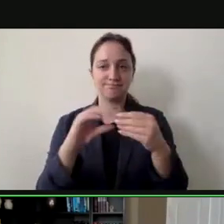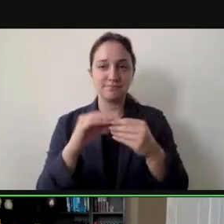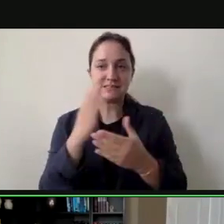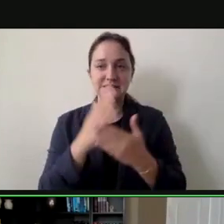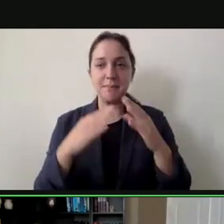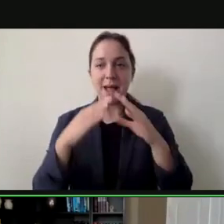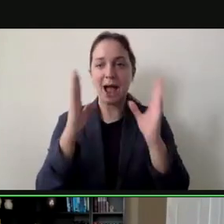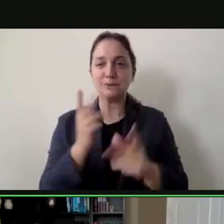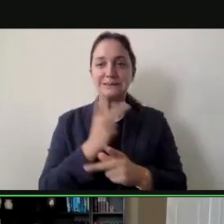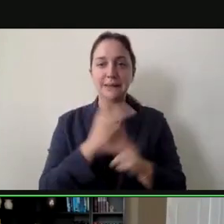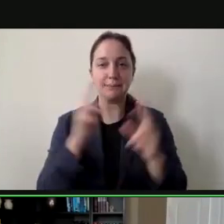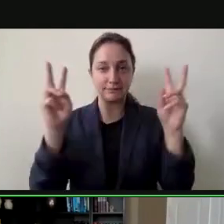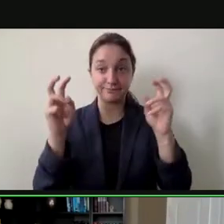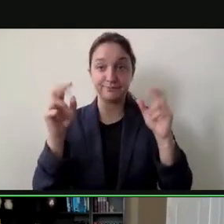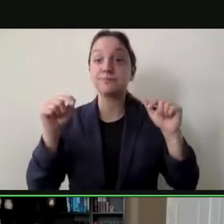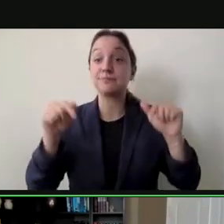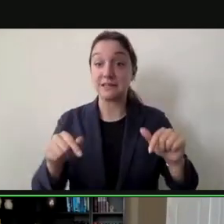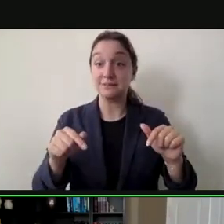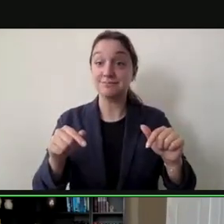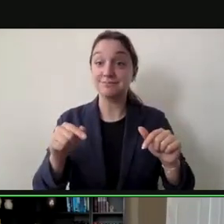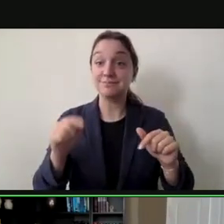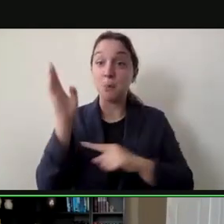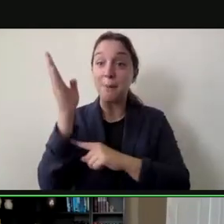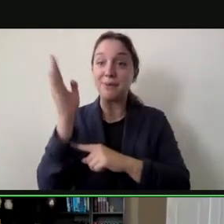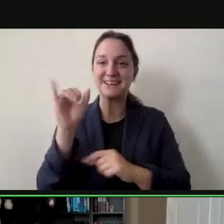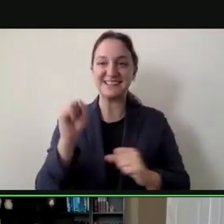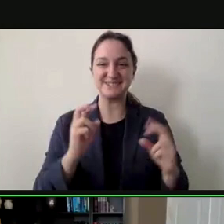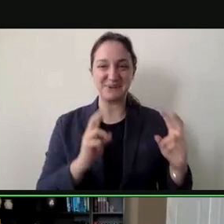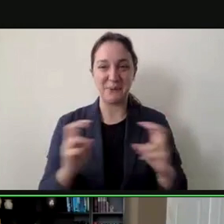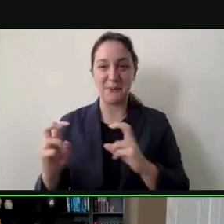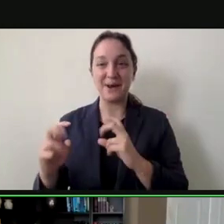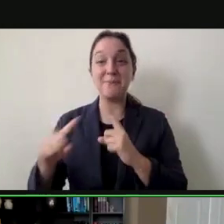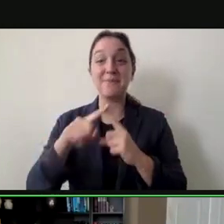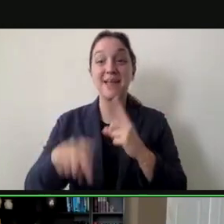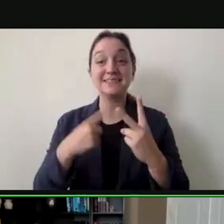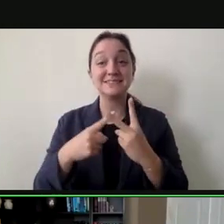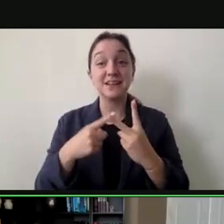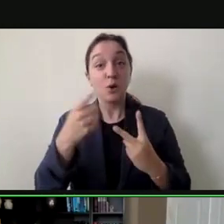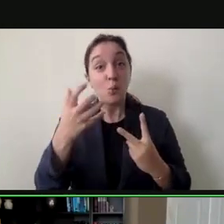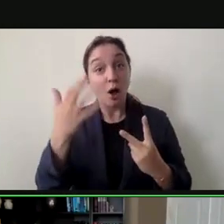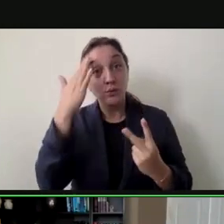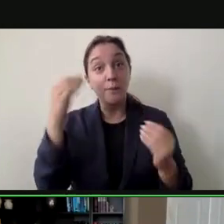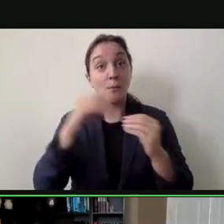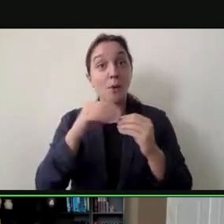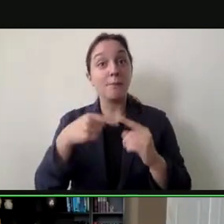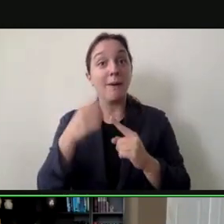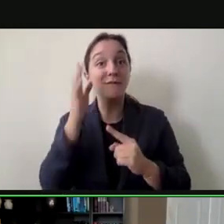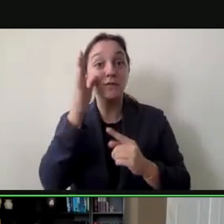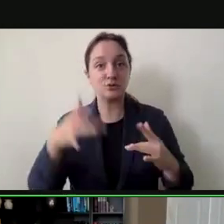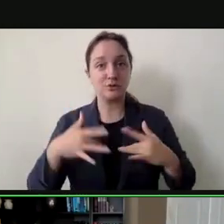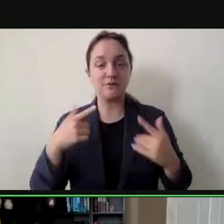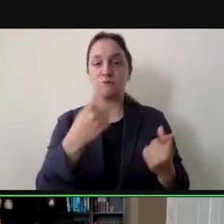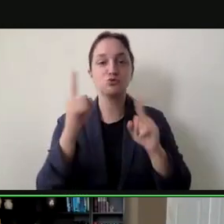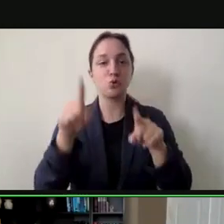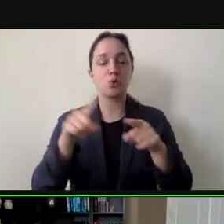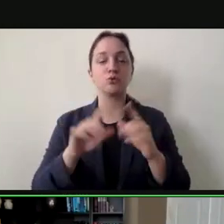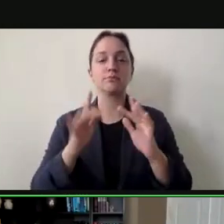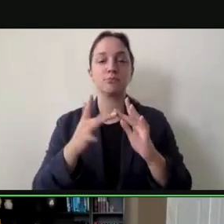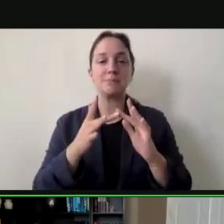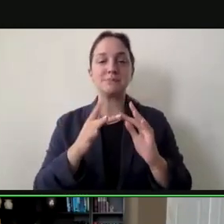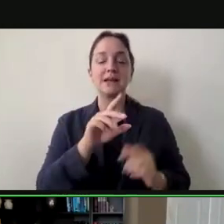recorded. The recording, as well as information on future events, can be found on our website at